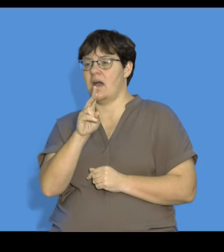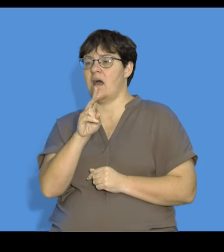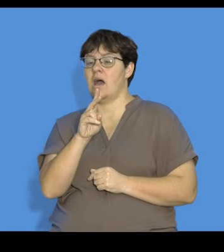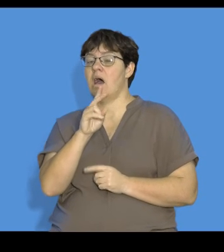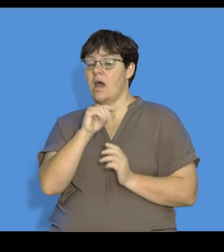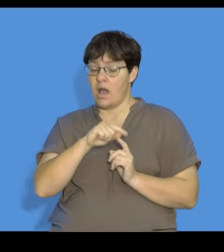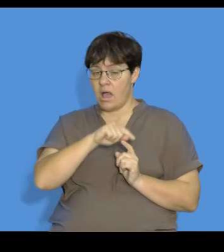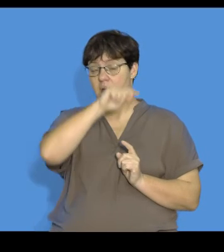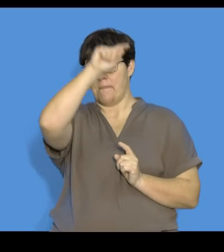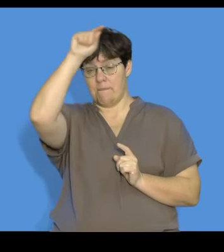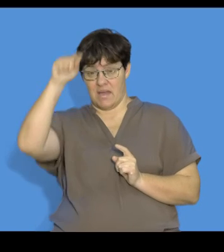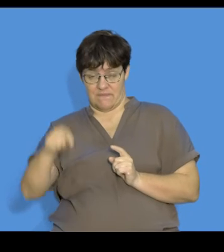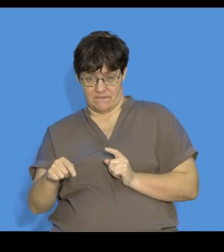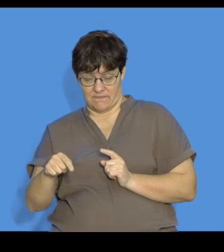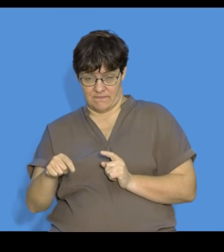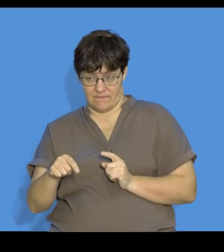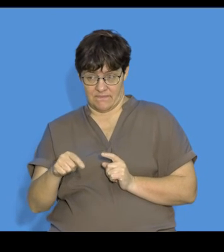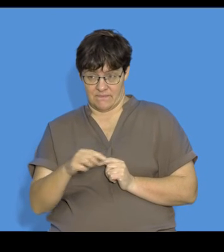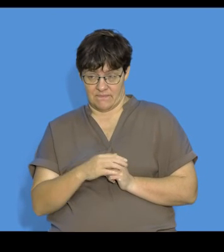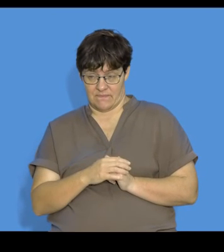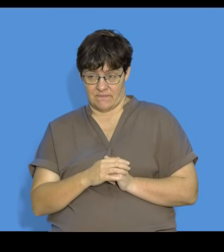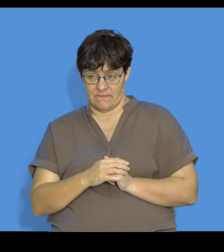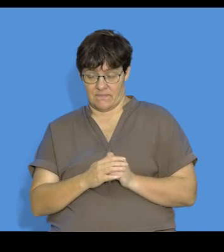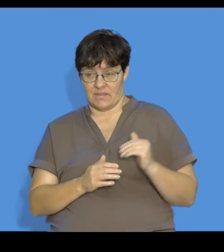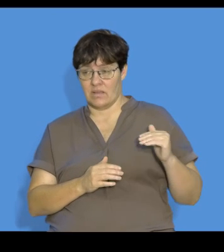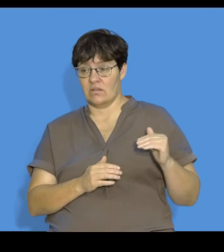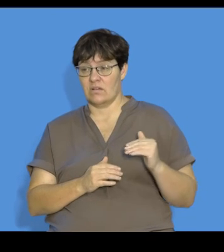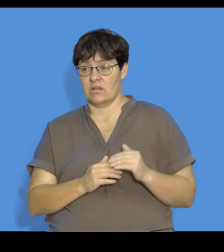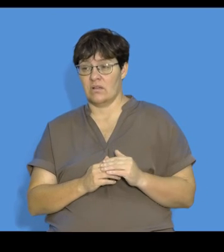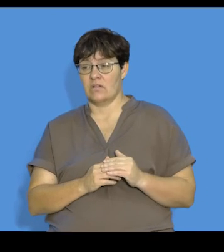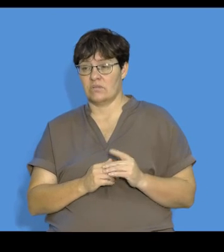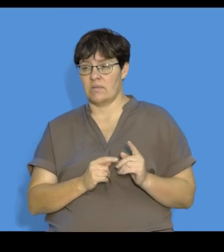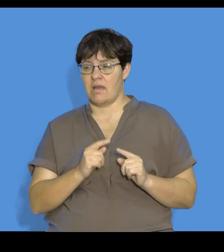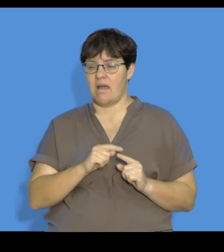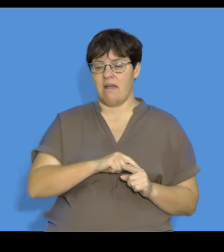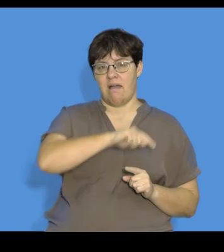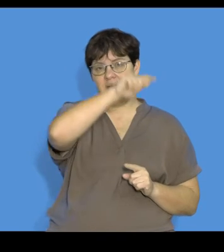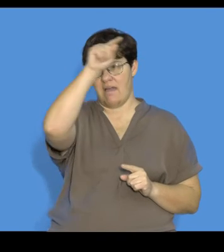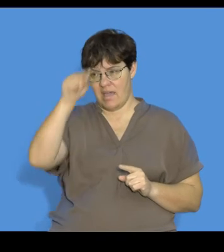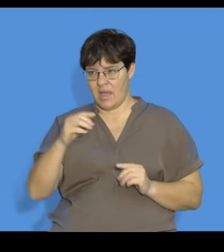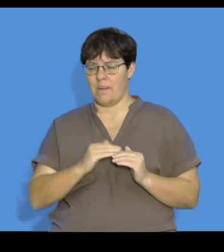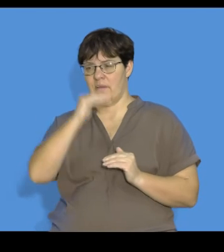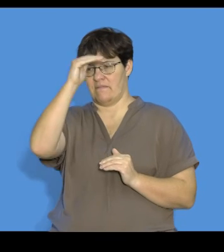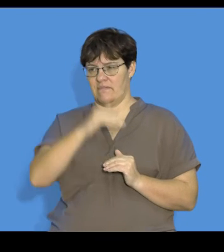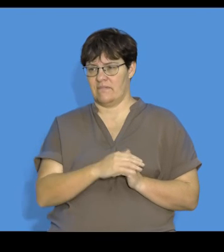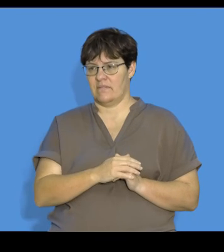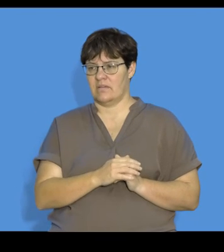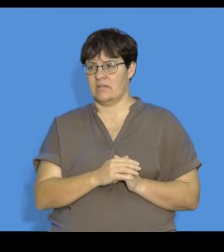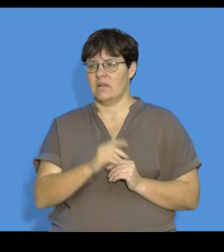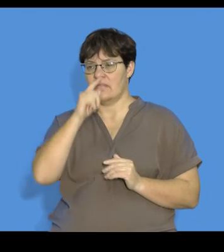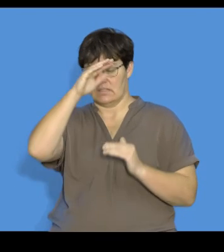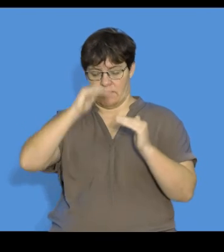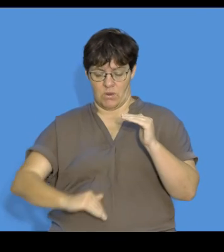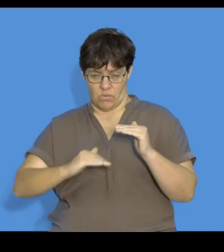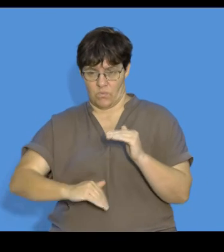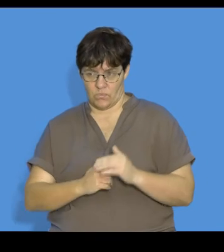the parabola is definitely above the straight line graph, right? So here, this one is above and this one